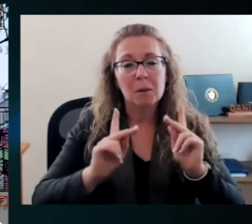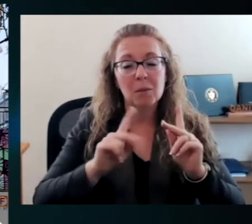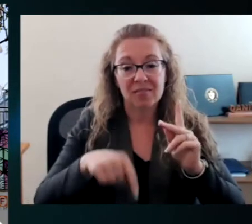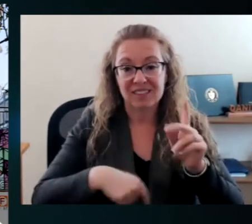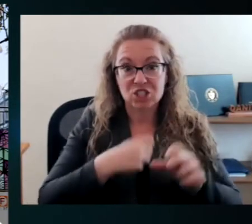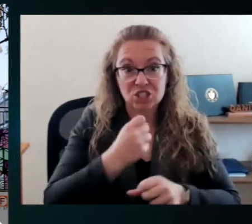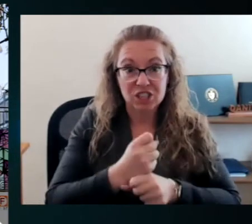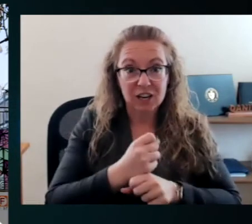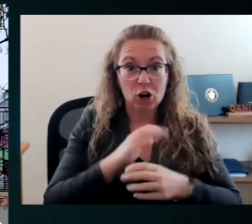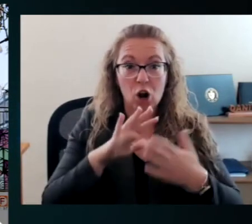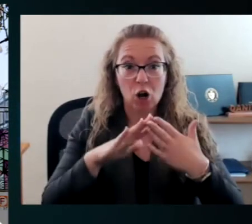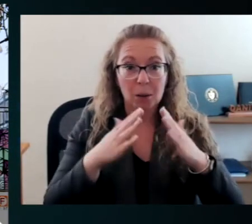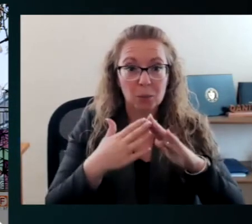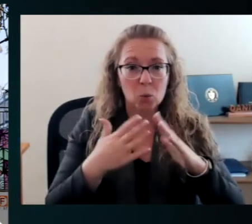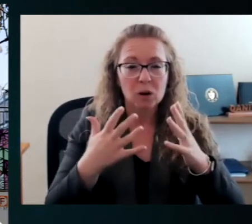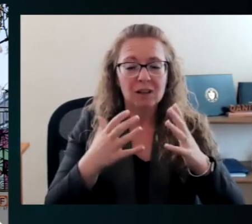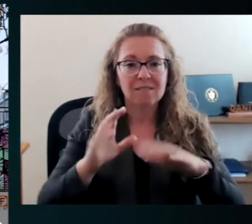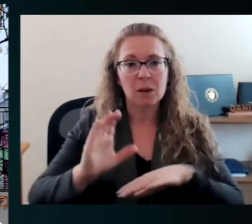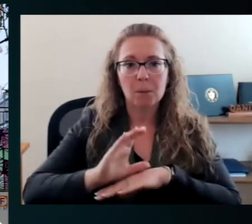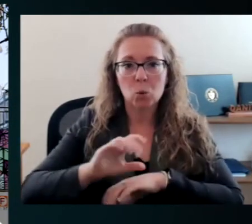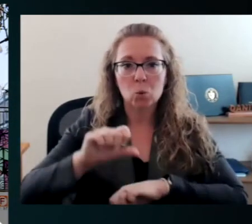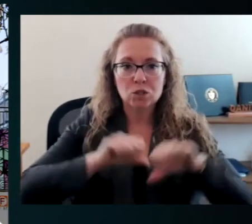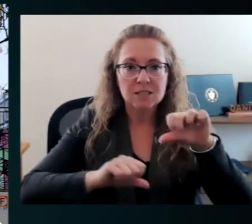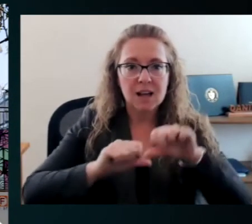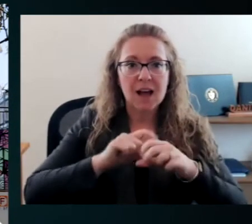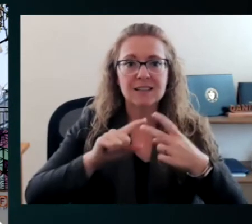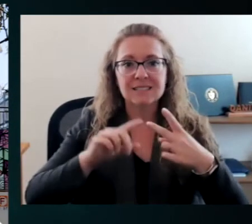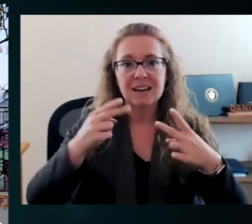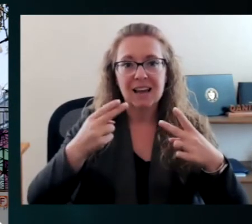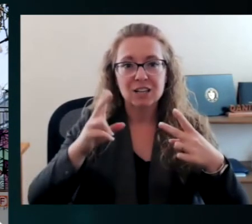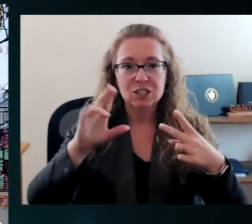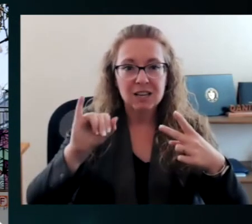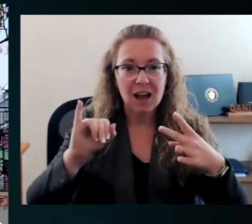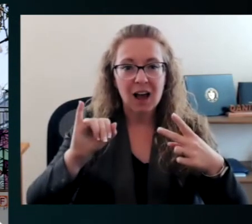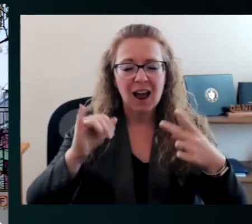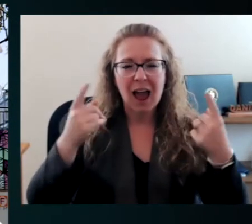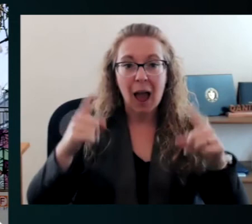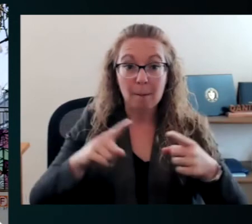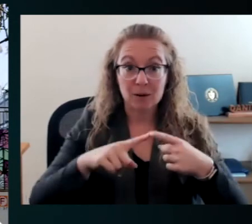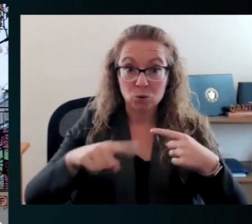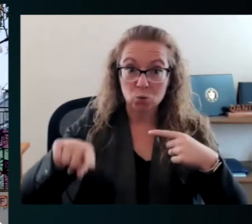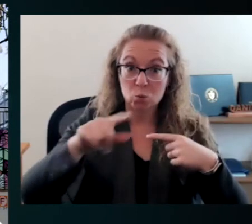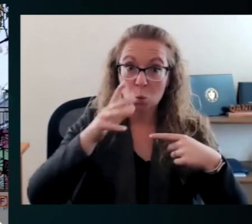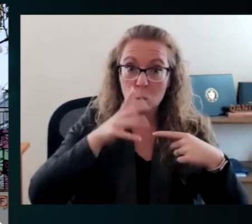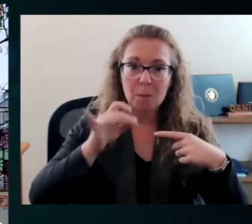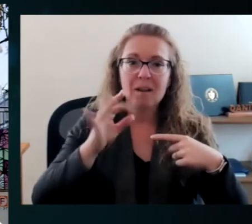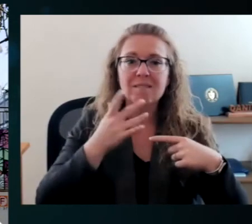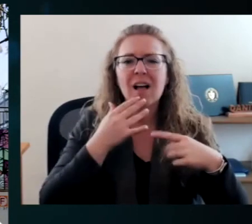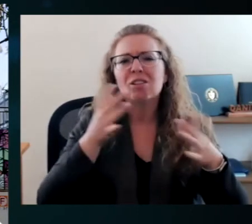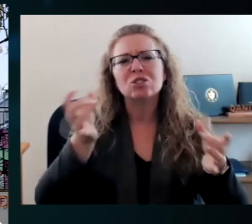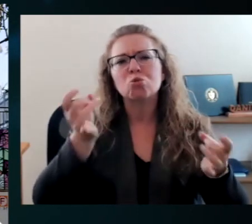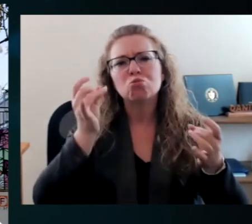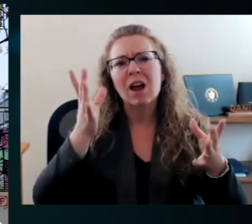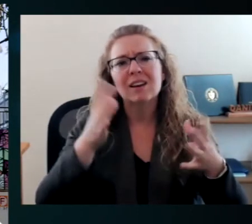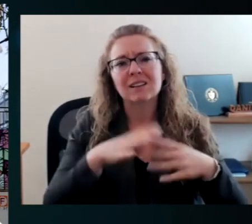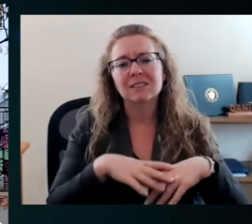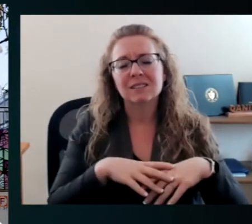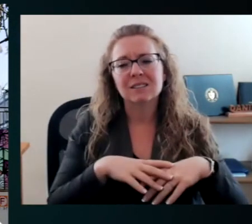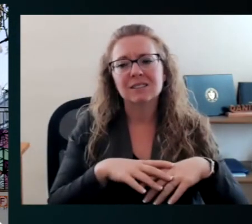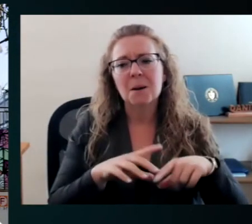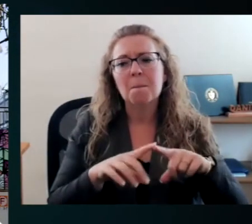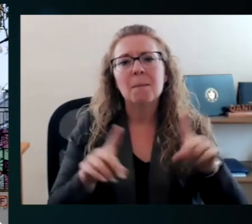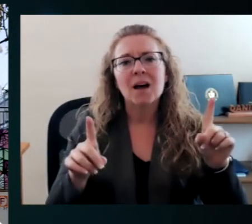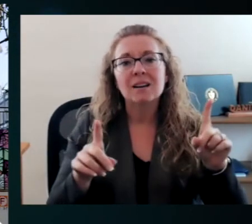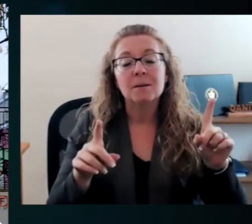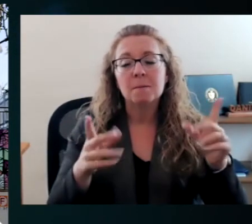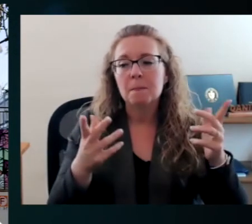of, computer science and HCI researchers happening to women of color is horrendous, but I have no idea. We keep